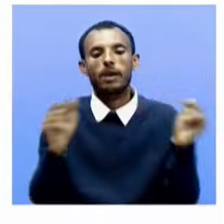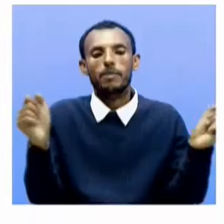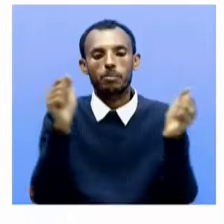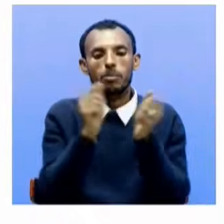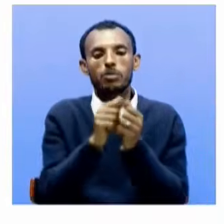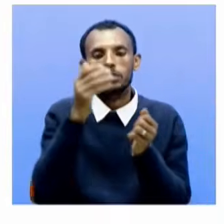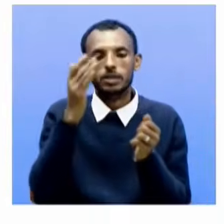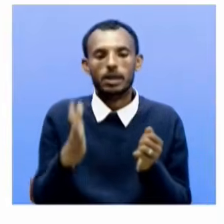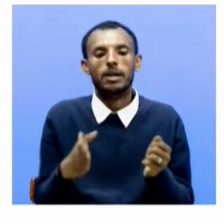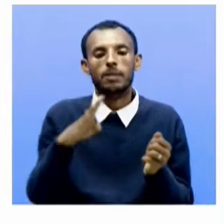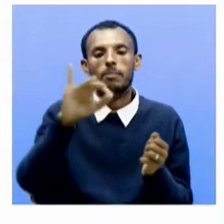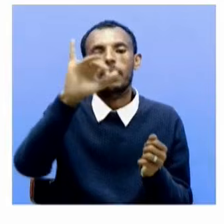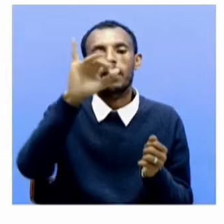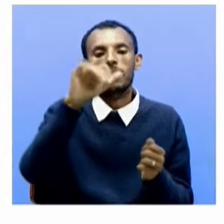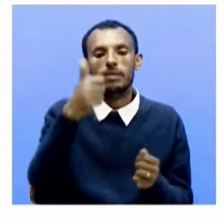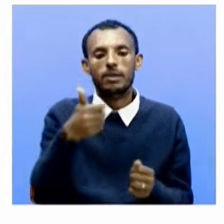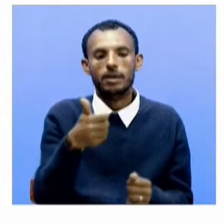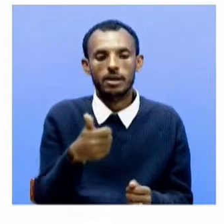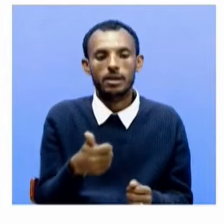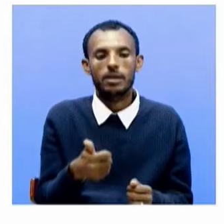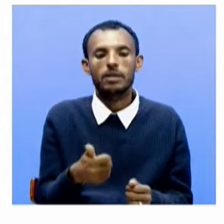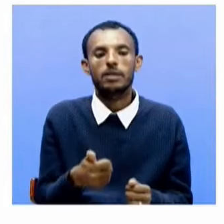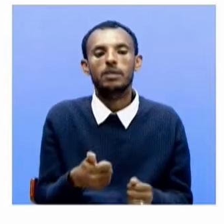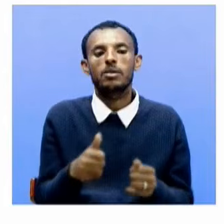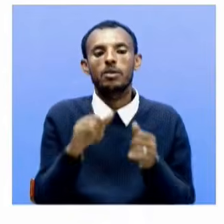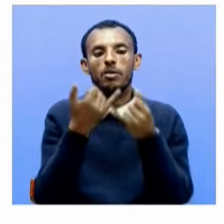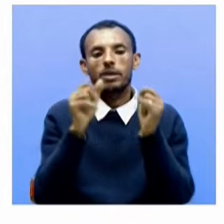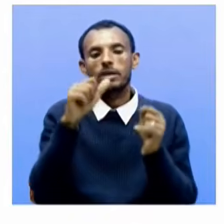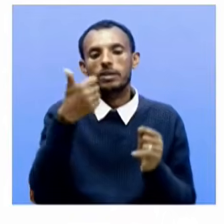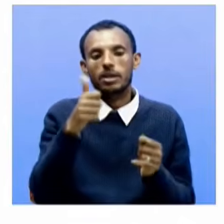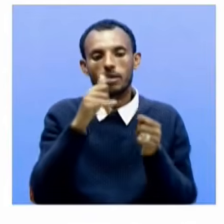by 10, okay, by 10 degree,